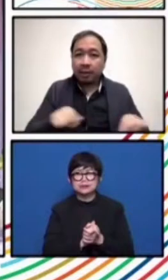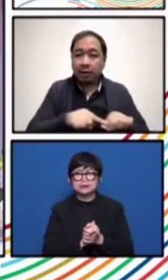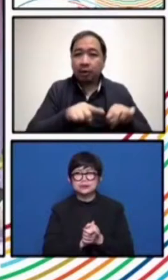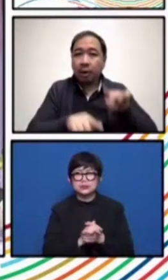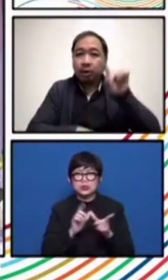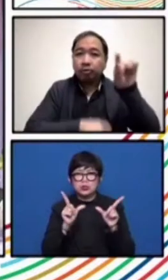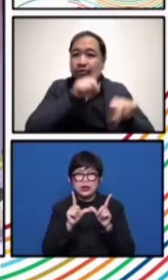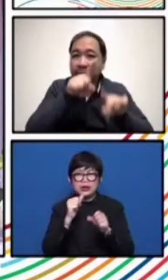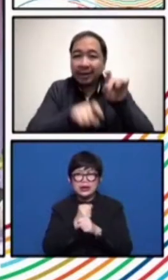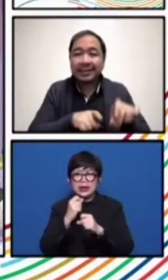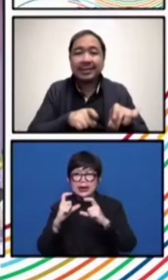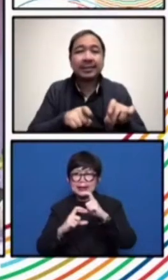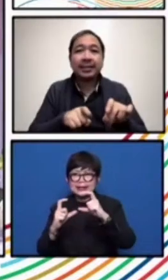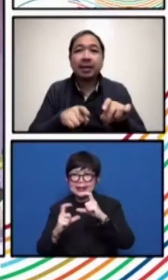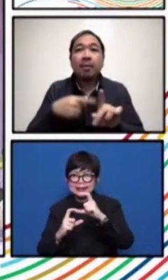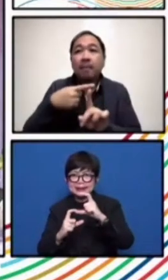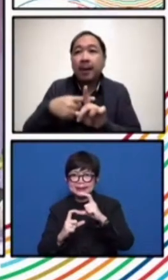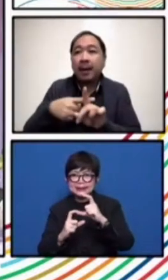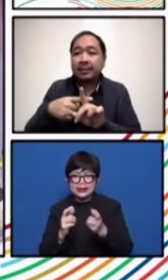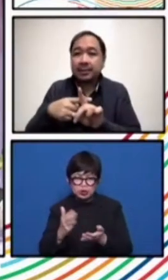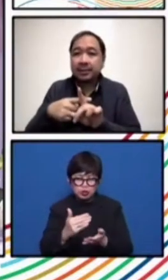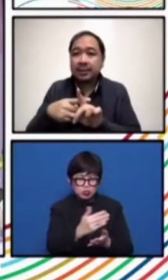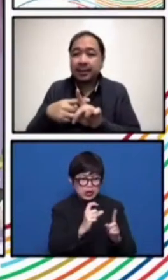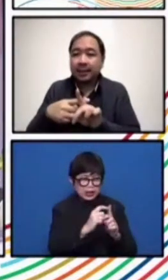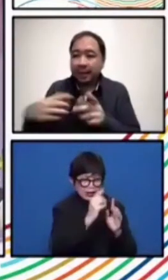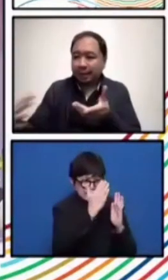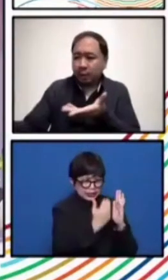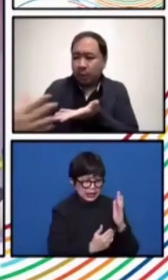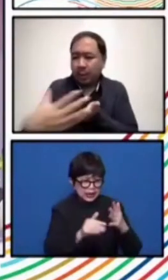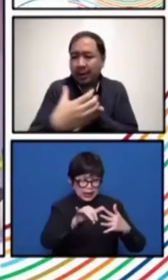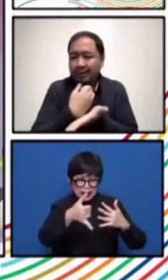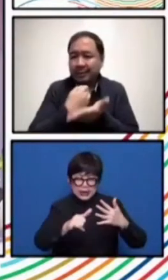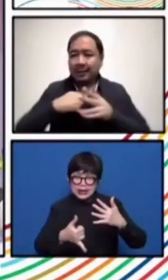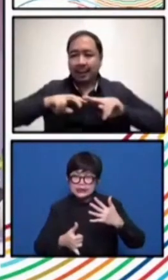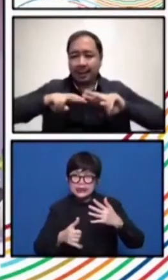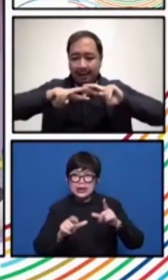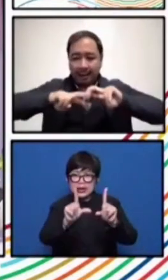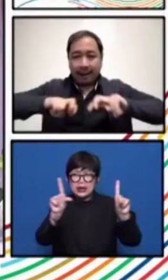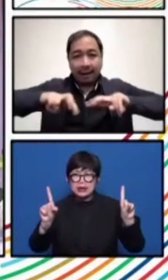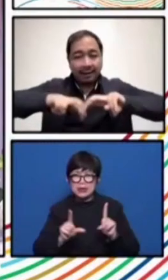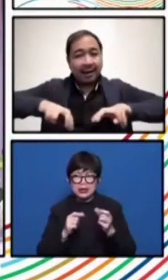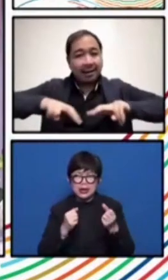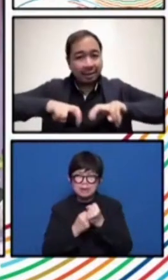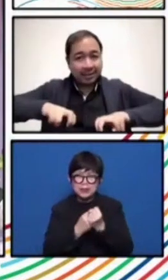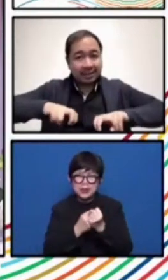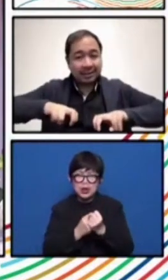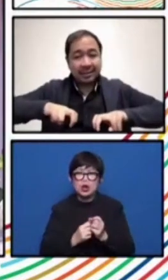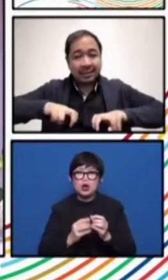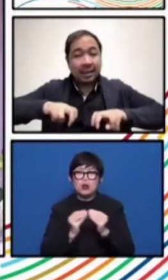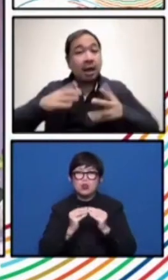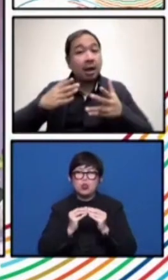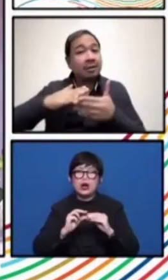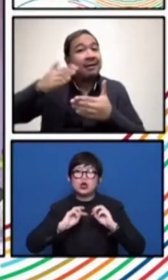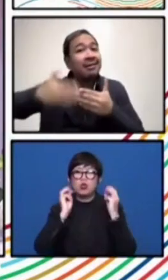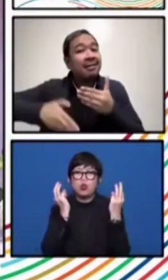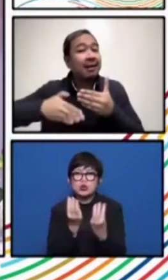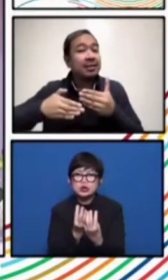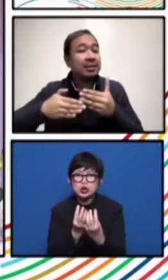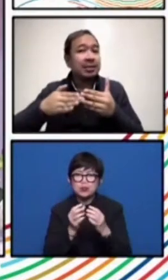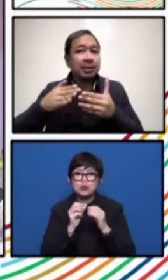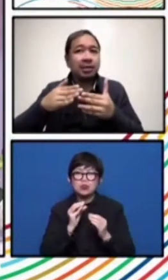stakeholder analysis and the workshop to produce such reports resulting the better